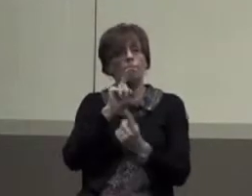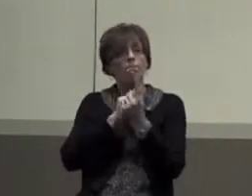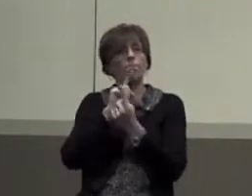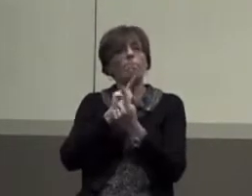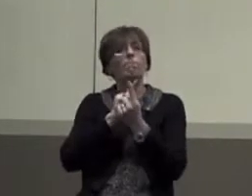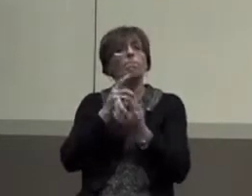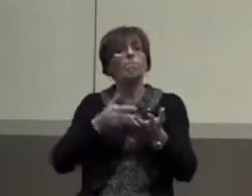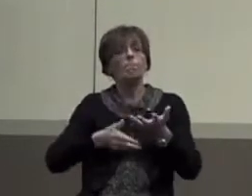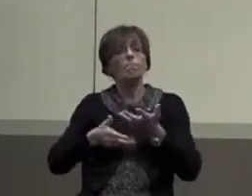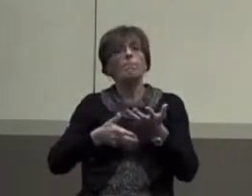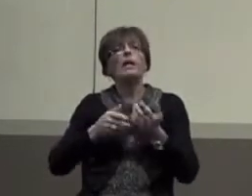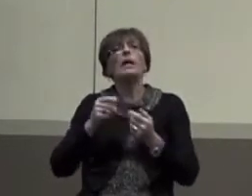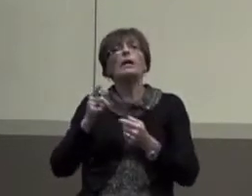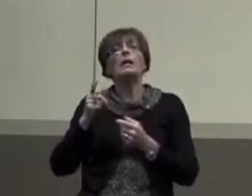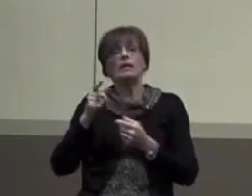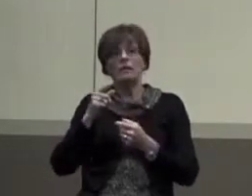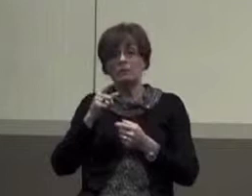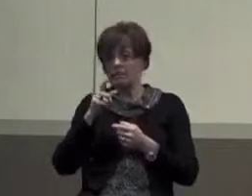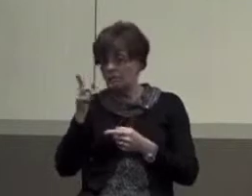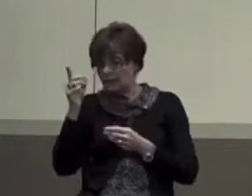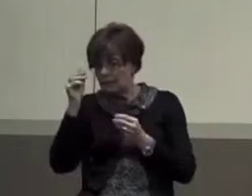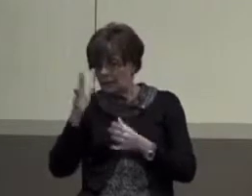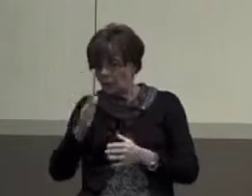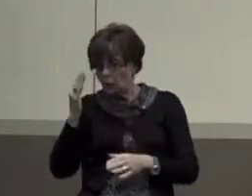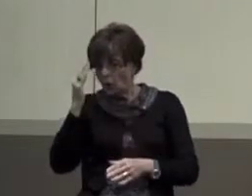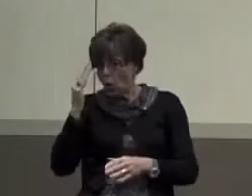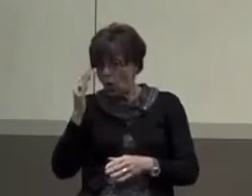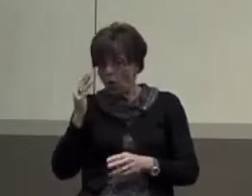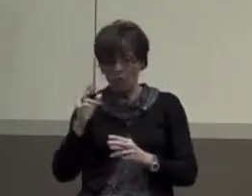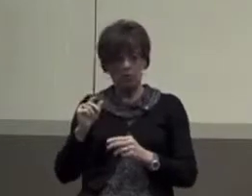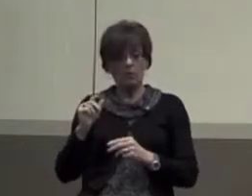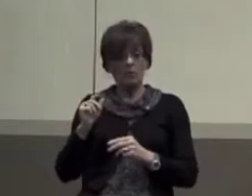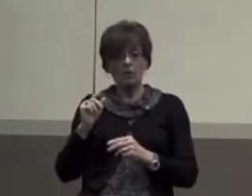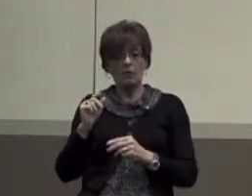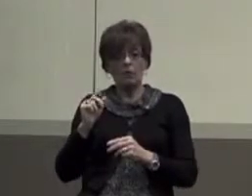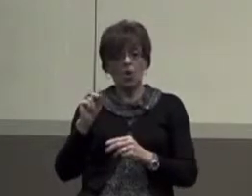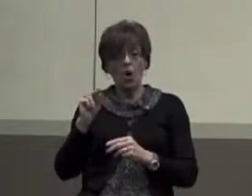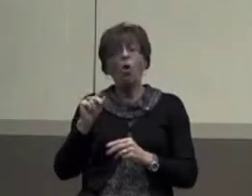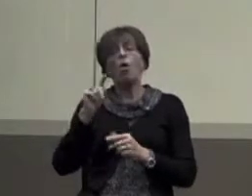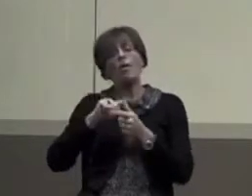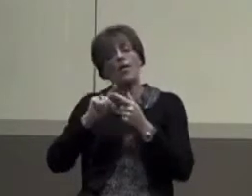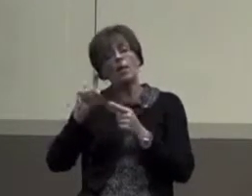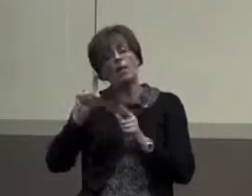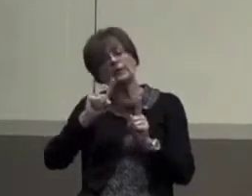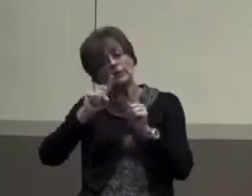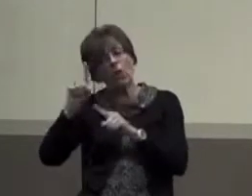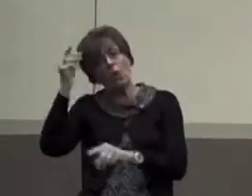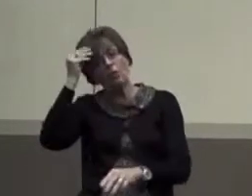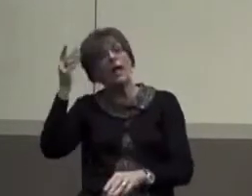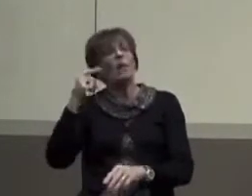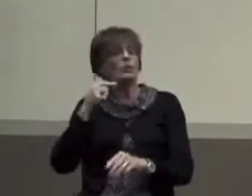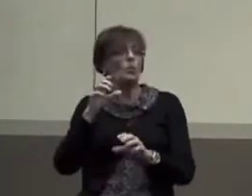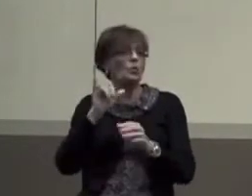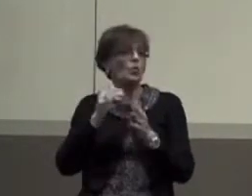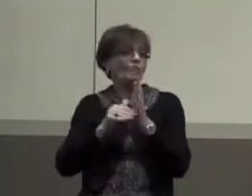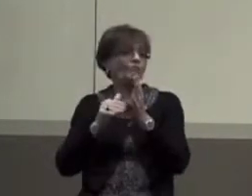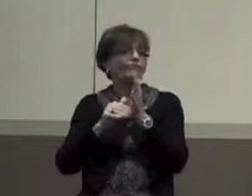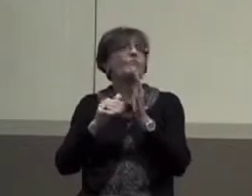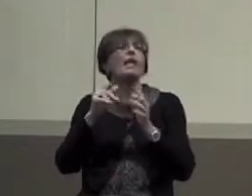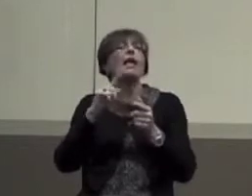the teacher knows that I go back. And they have to do that several times in the room, so it's just a routine. And